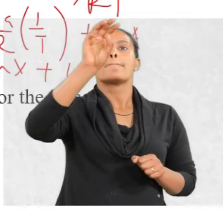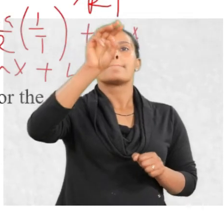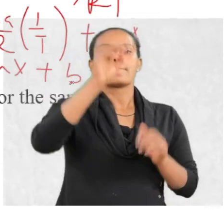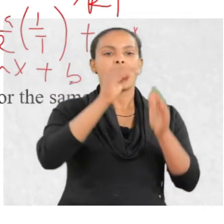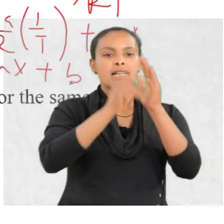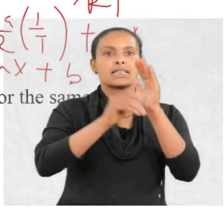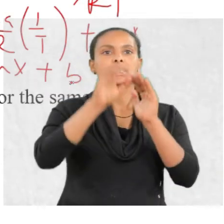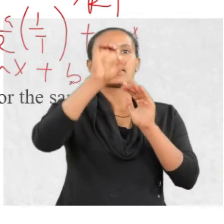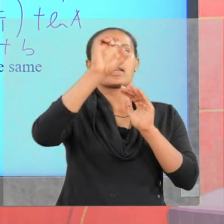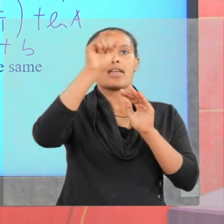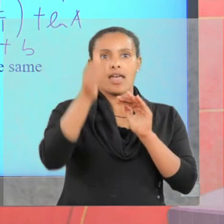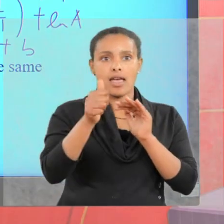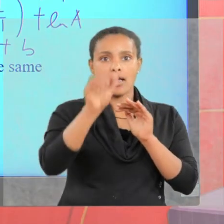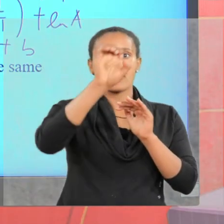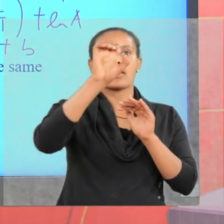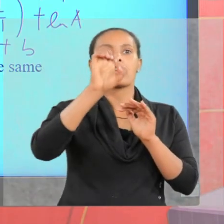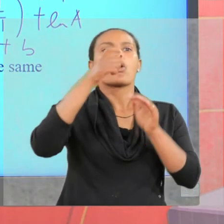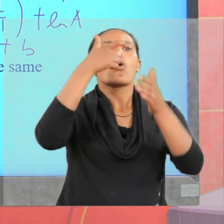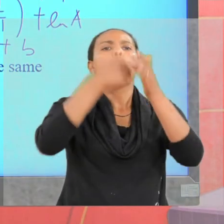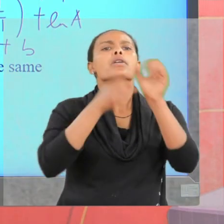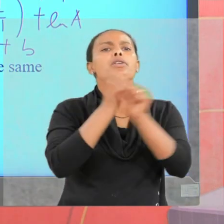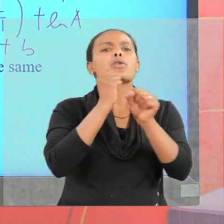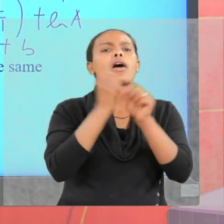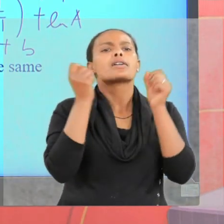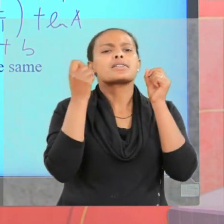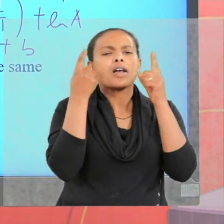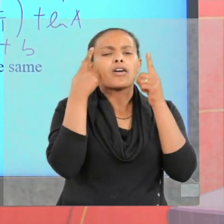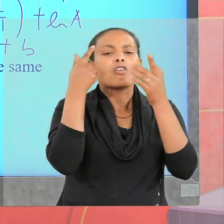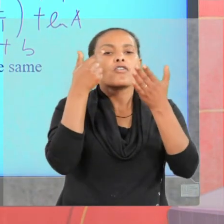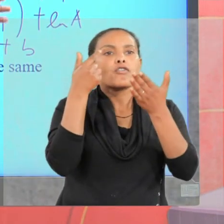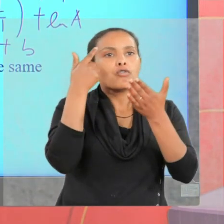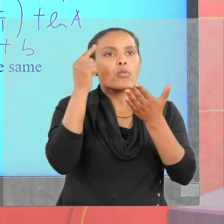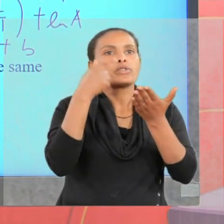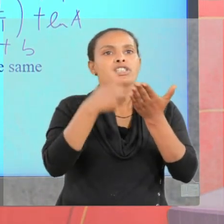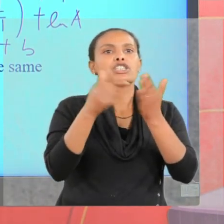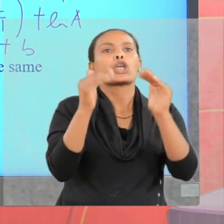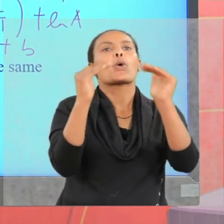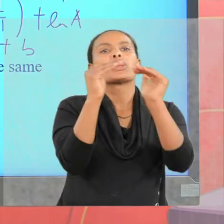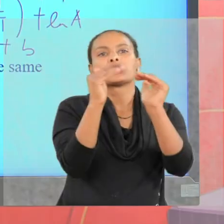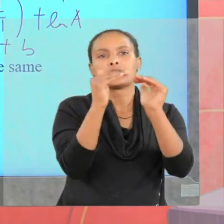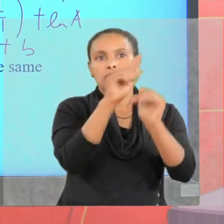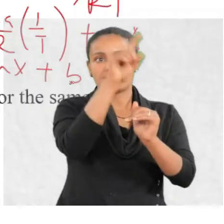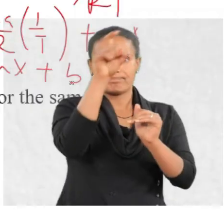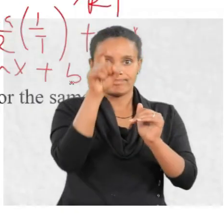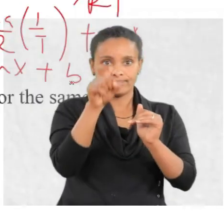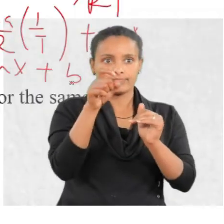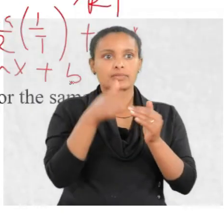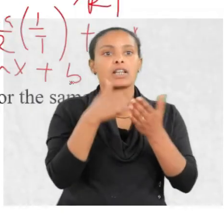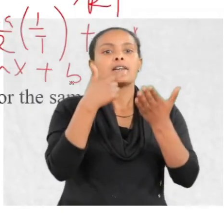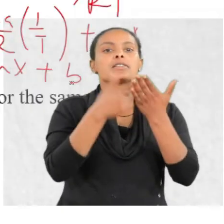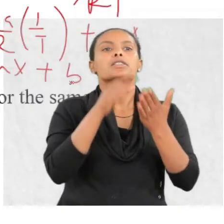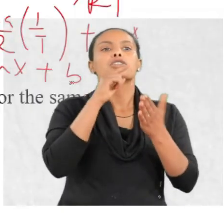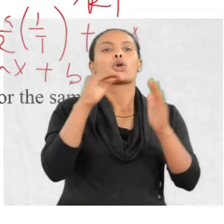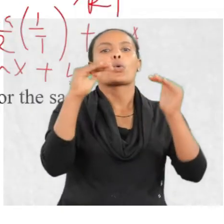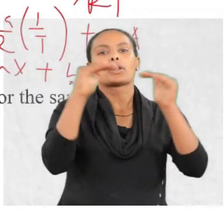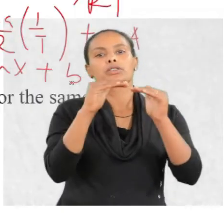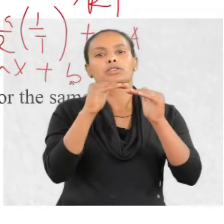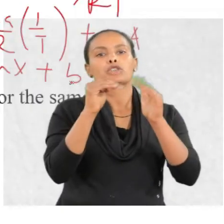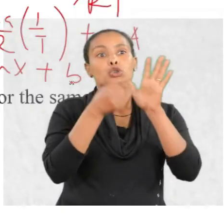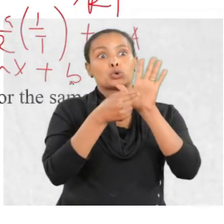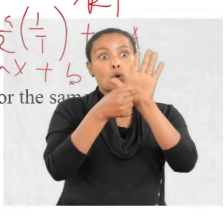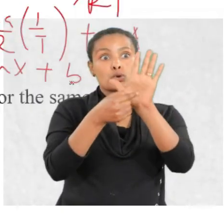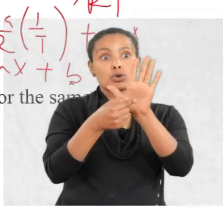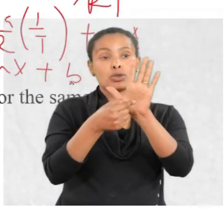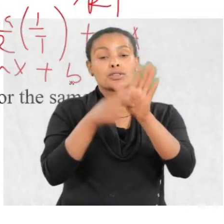by R. What do you understand from this equation? This equation